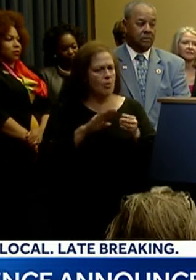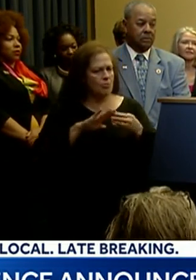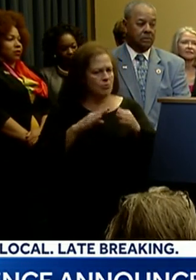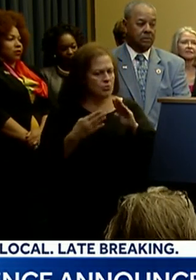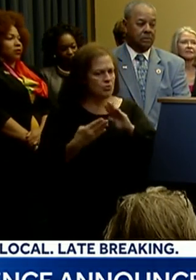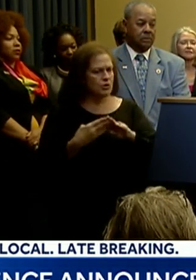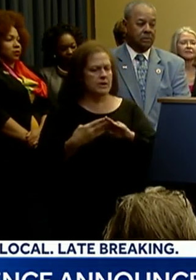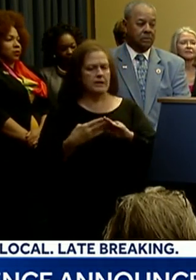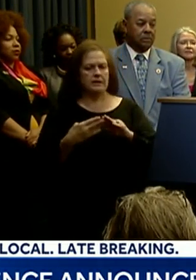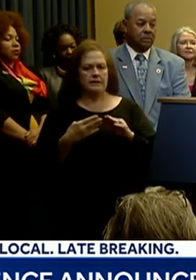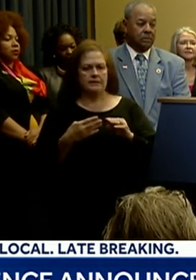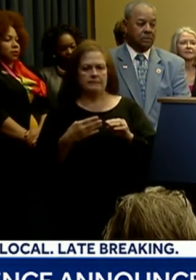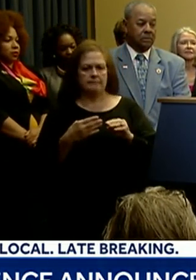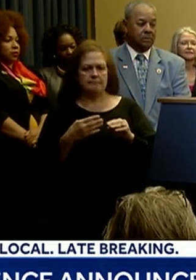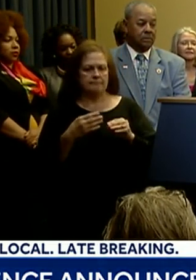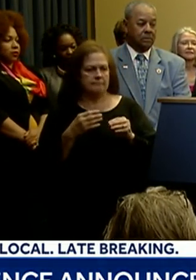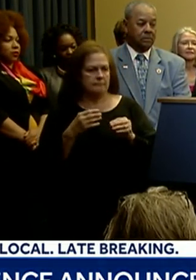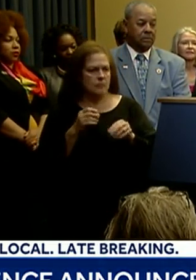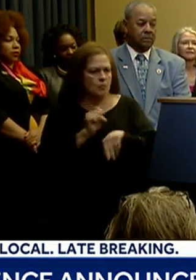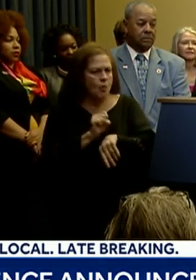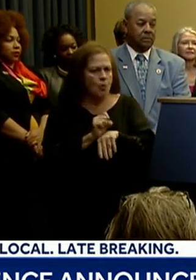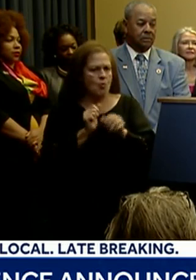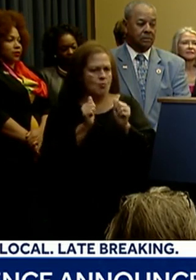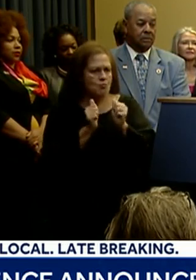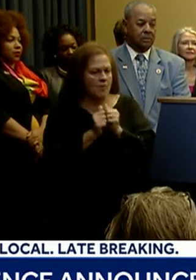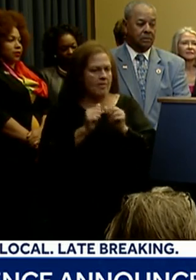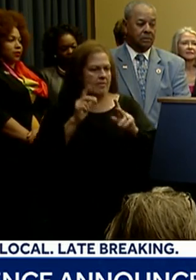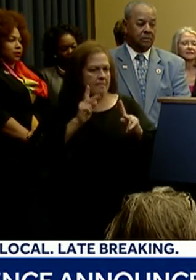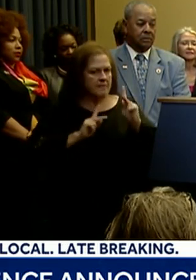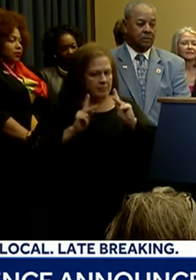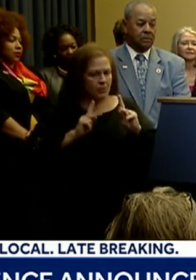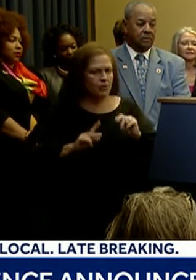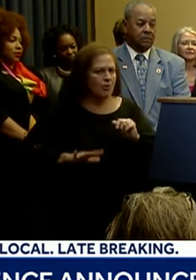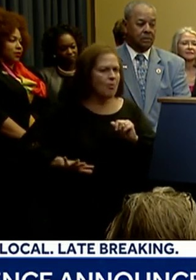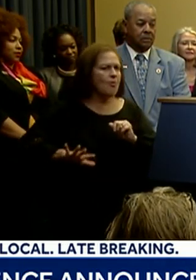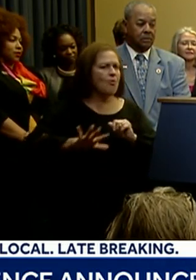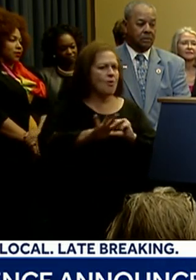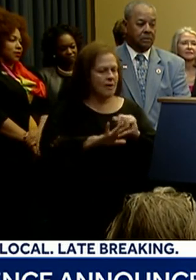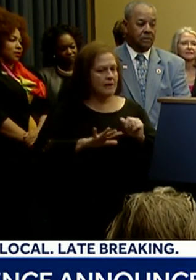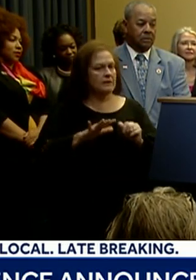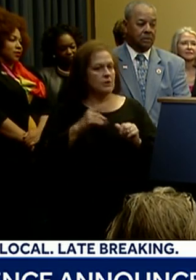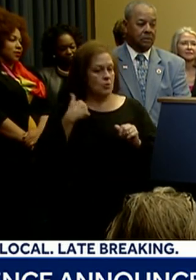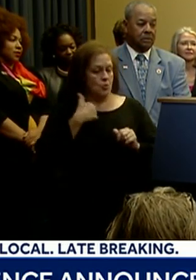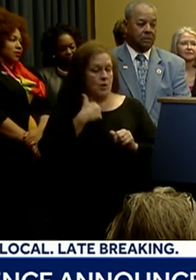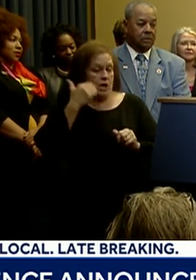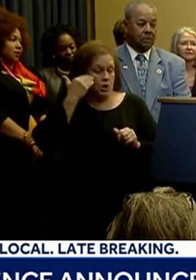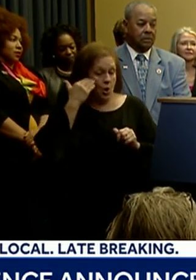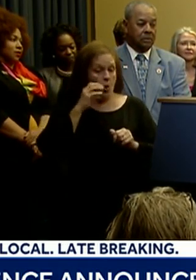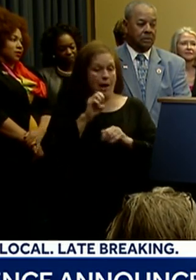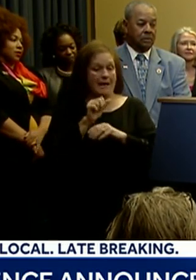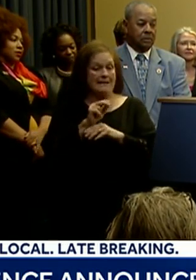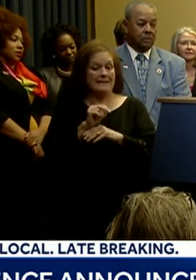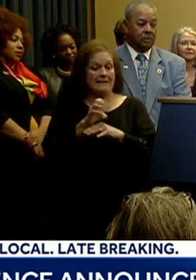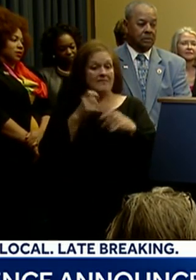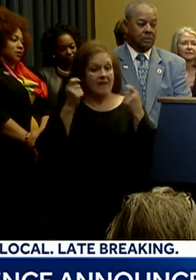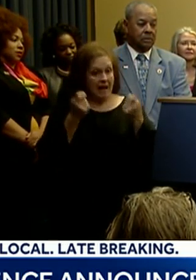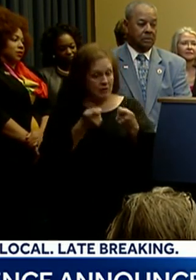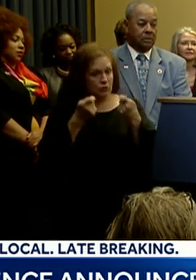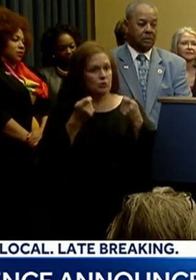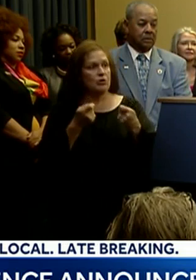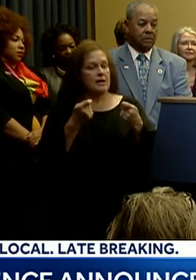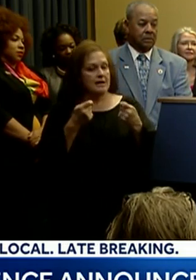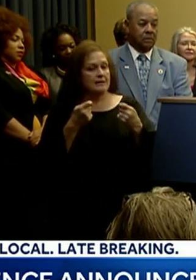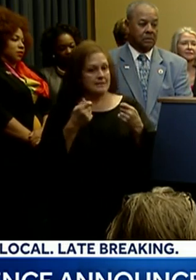for entrepreneurs. We know that the Essence Festival creates economic activity,